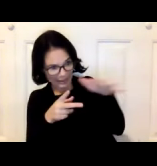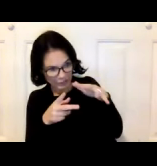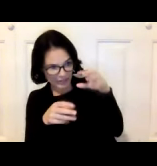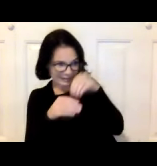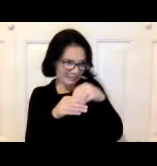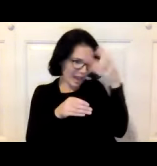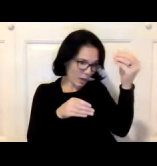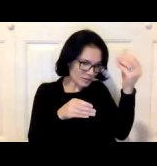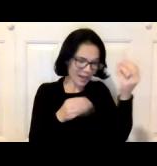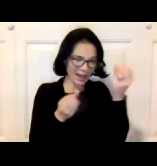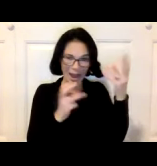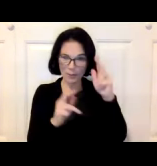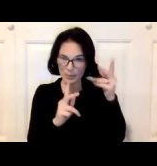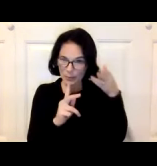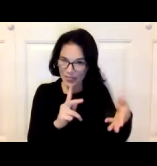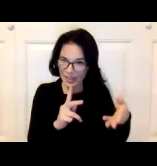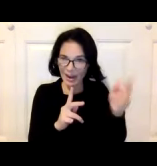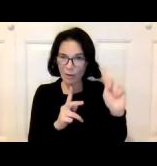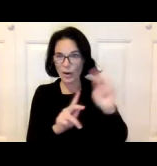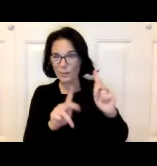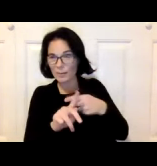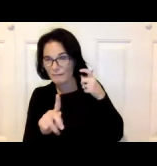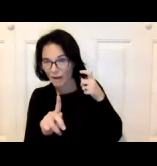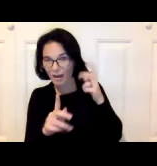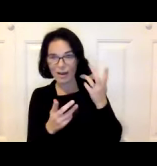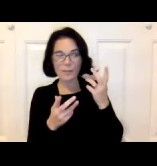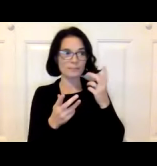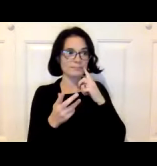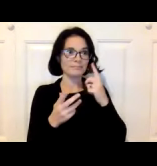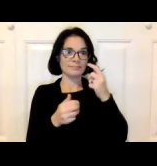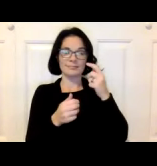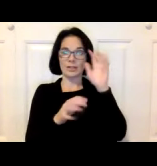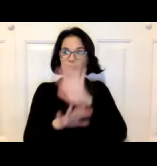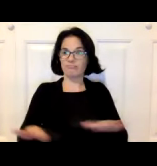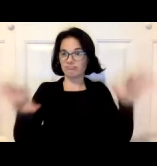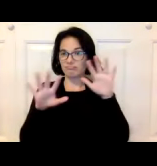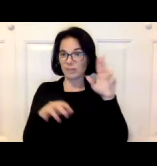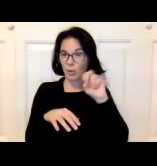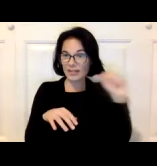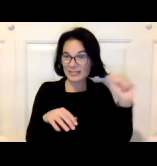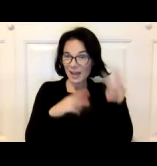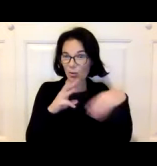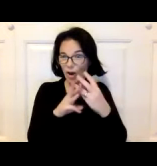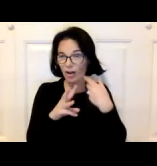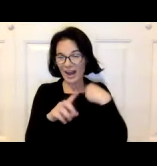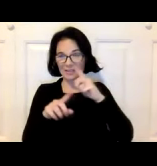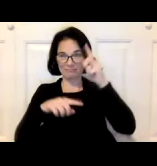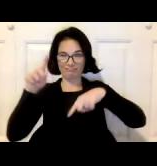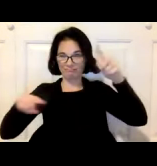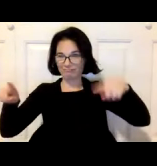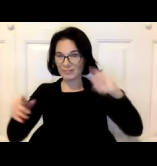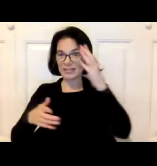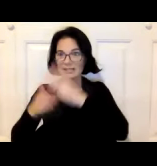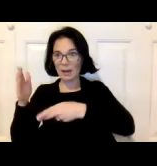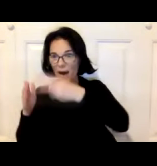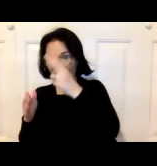there, where people are coming from, because there's different rates of spread across the country or across the world, and what people are doing. So maybe